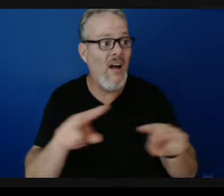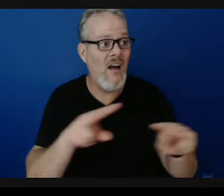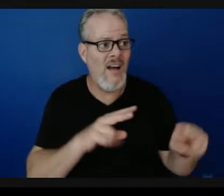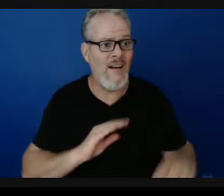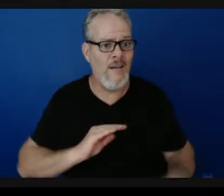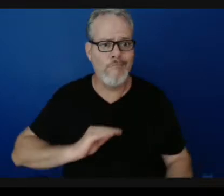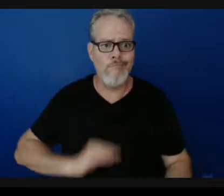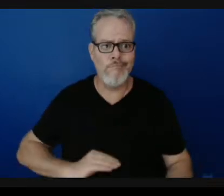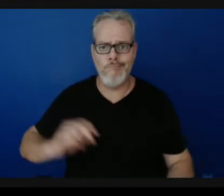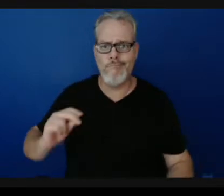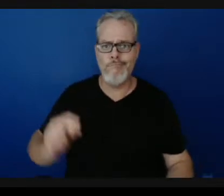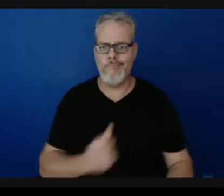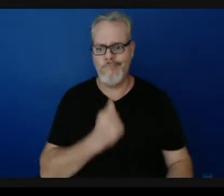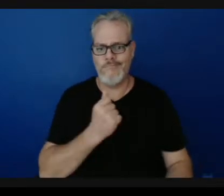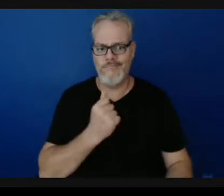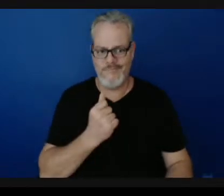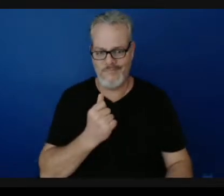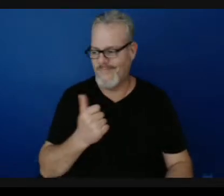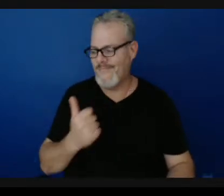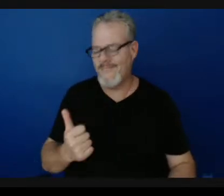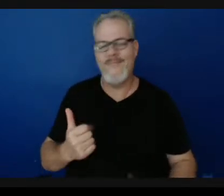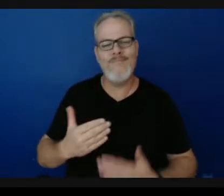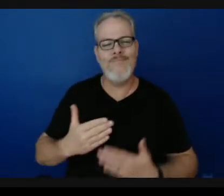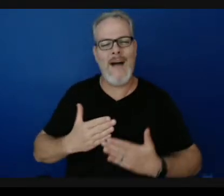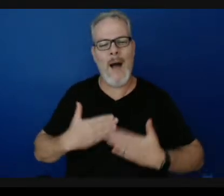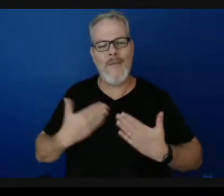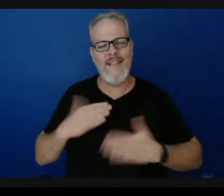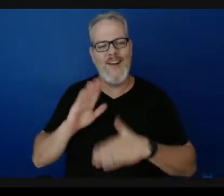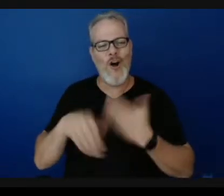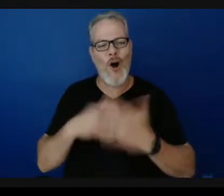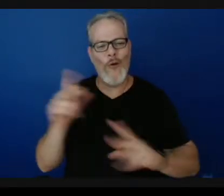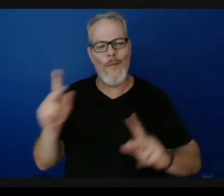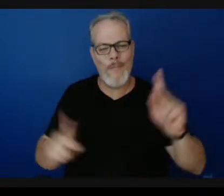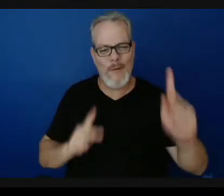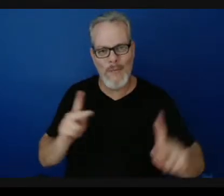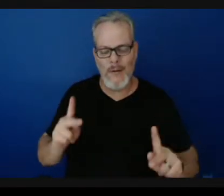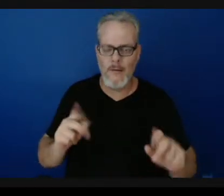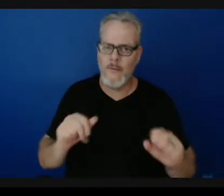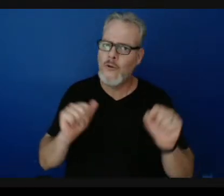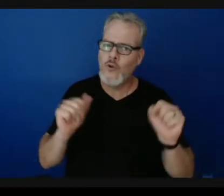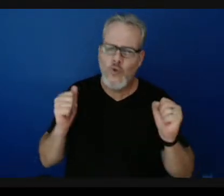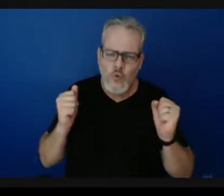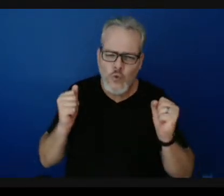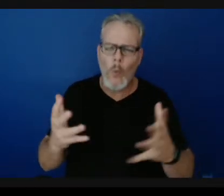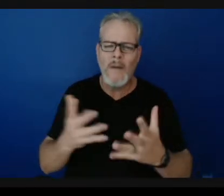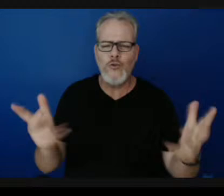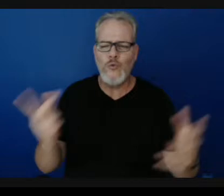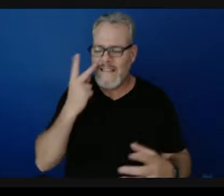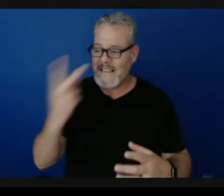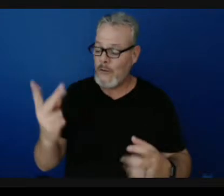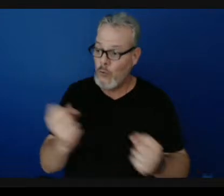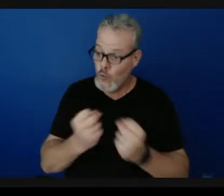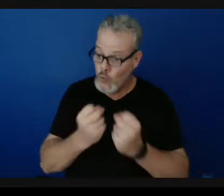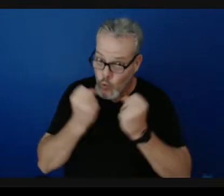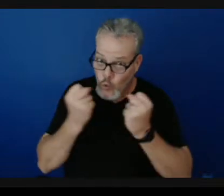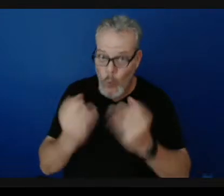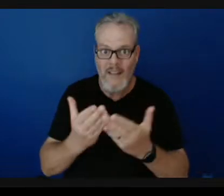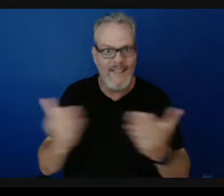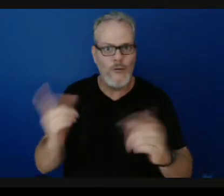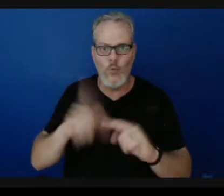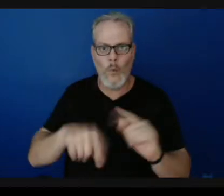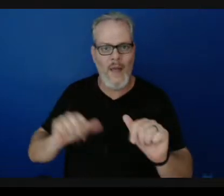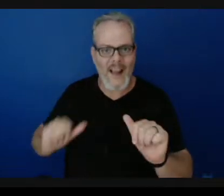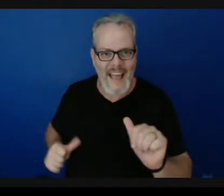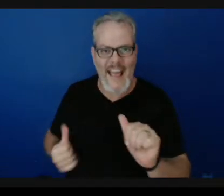good. I'm glad everyone got to, and there's plenty to share, plenty to see, of course, and in fact, too much to catch up on just one day. Right. We're already